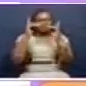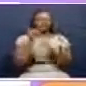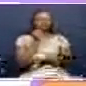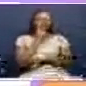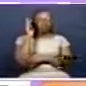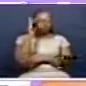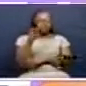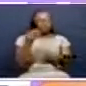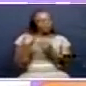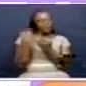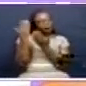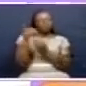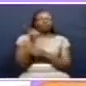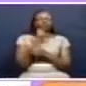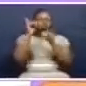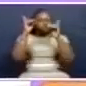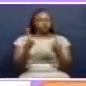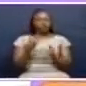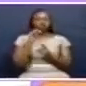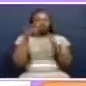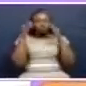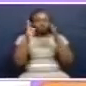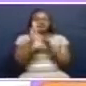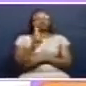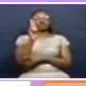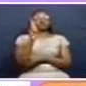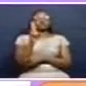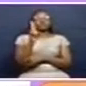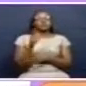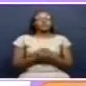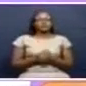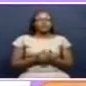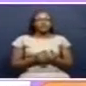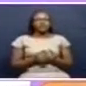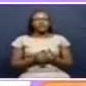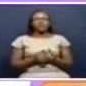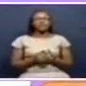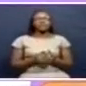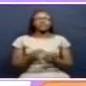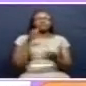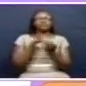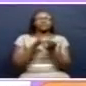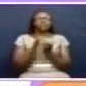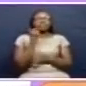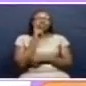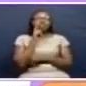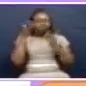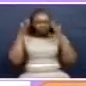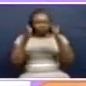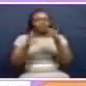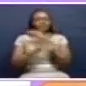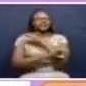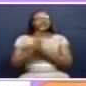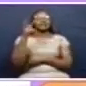not be about Uhuru Kenyatta. The position that they take tomorrow should be about the republic and the people that voted them in to represent